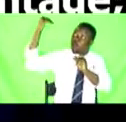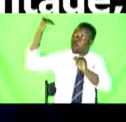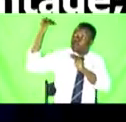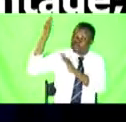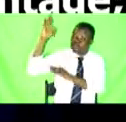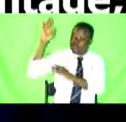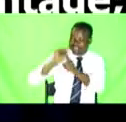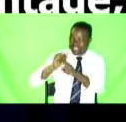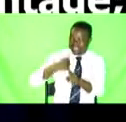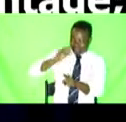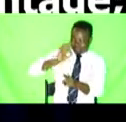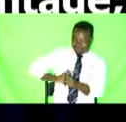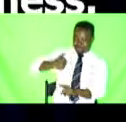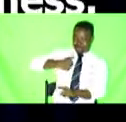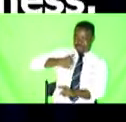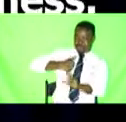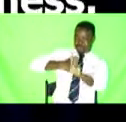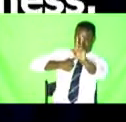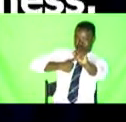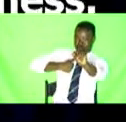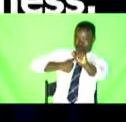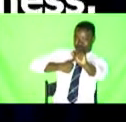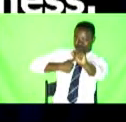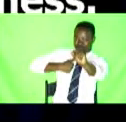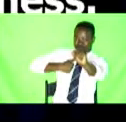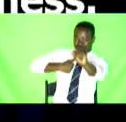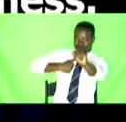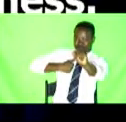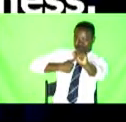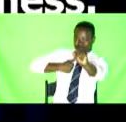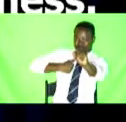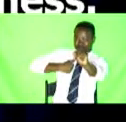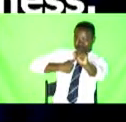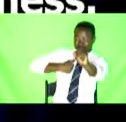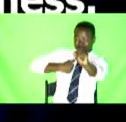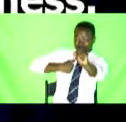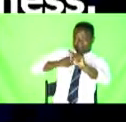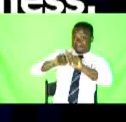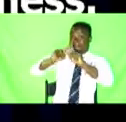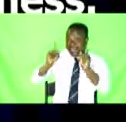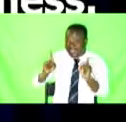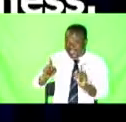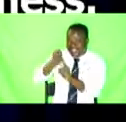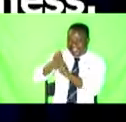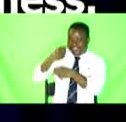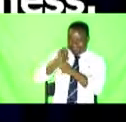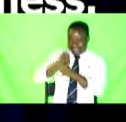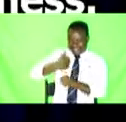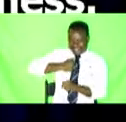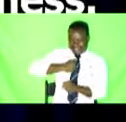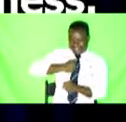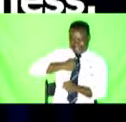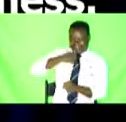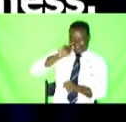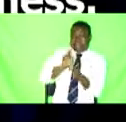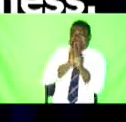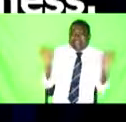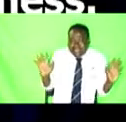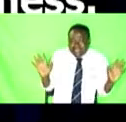his own advantage. Now look at how he's coming down. Rather, he made himself what?